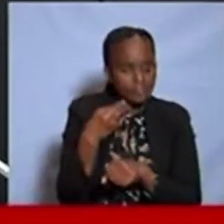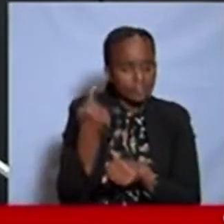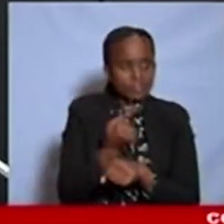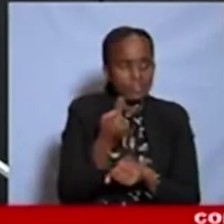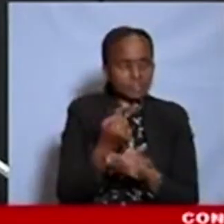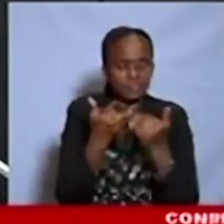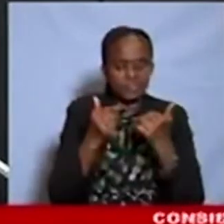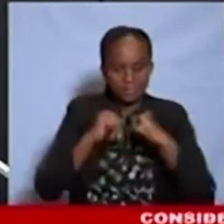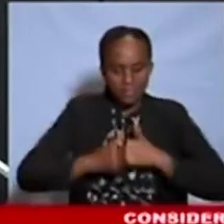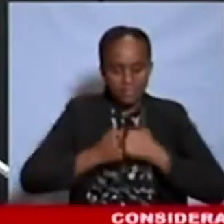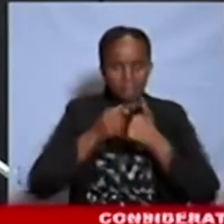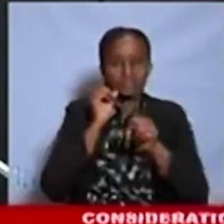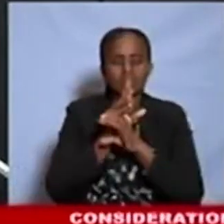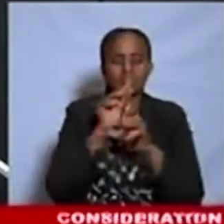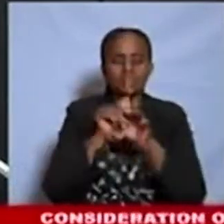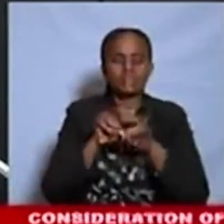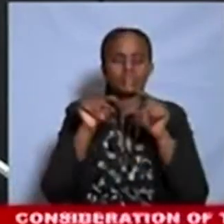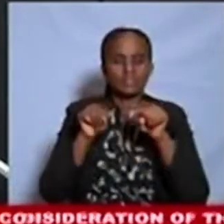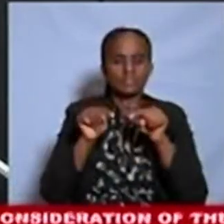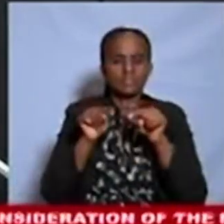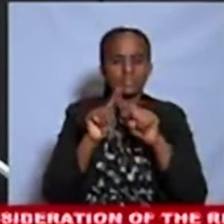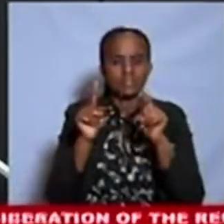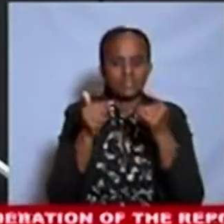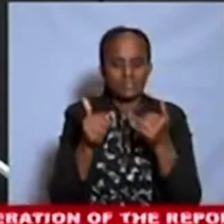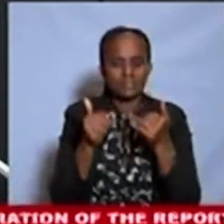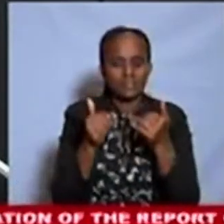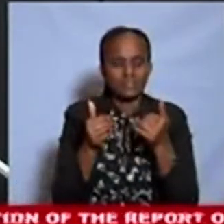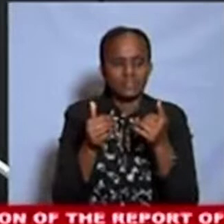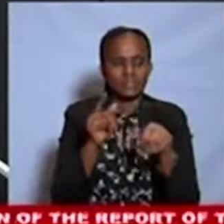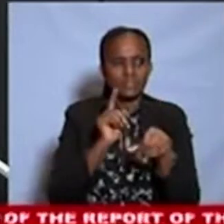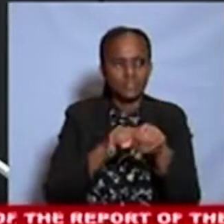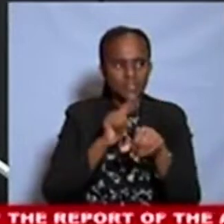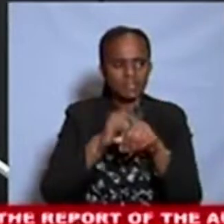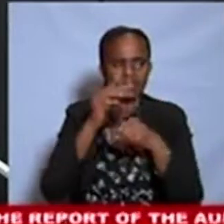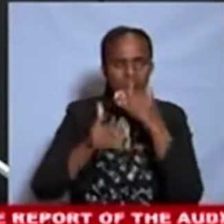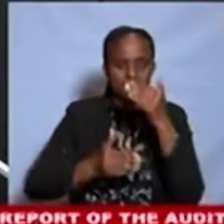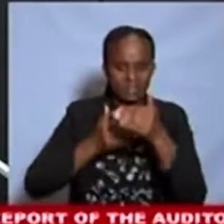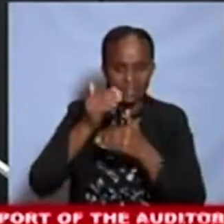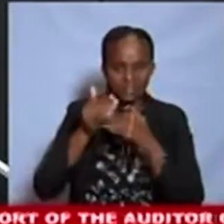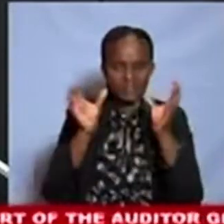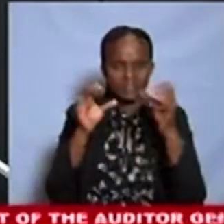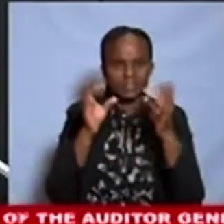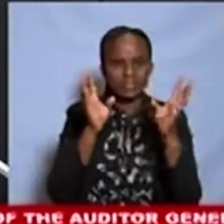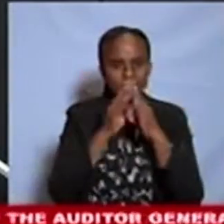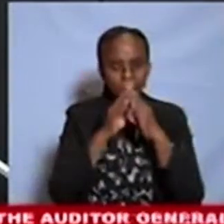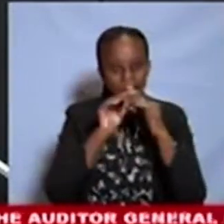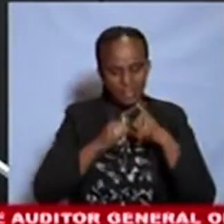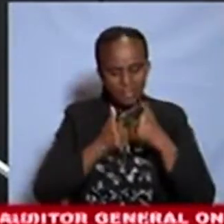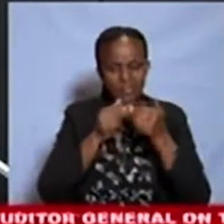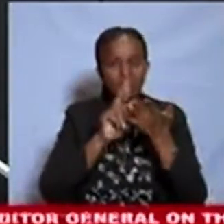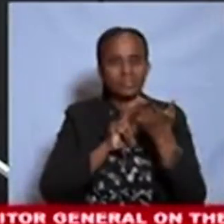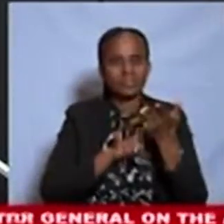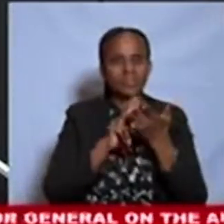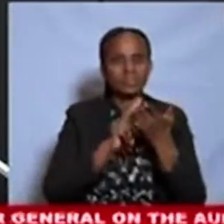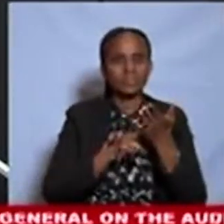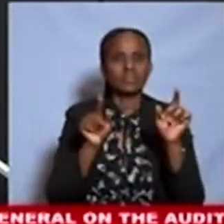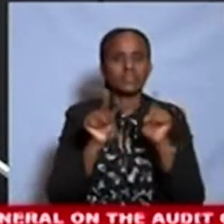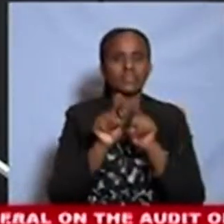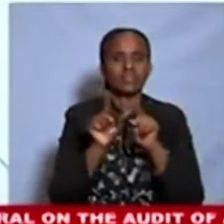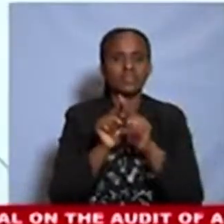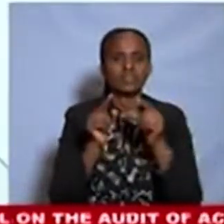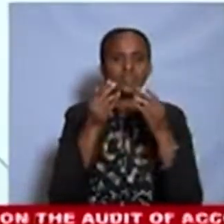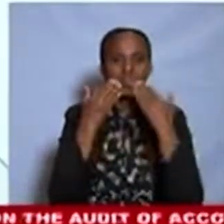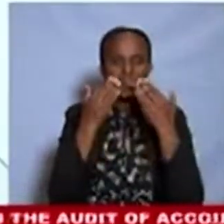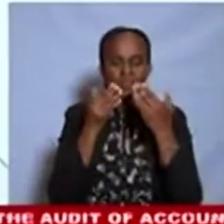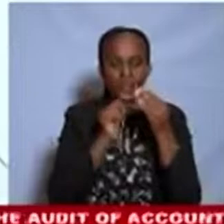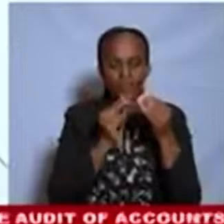we're already in this House. Otherwise, during the next Council meeting, we endeavor to report the same, Chair.